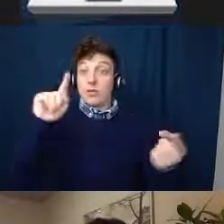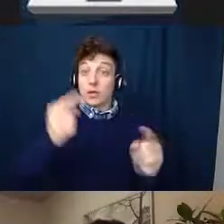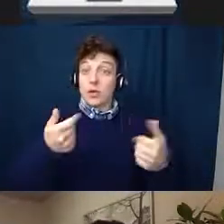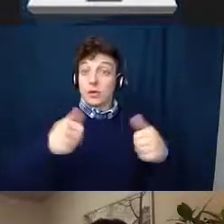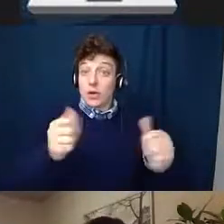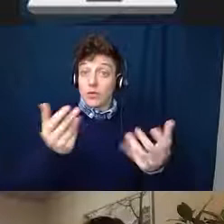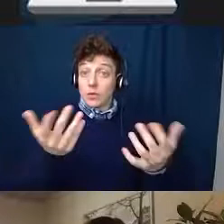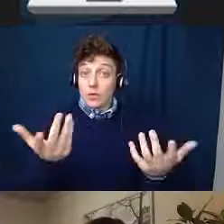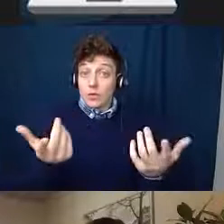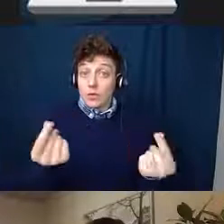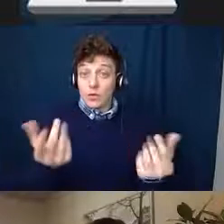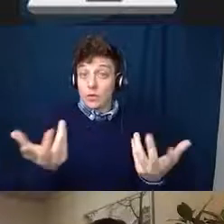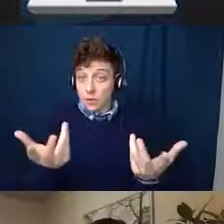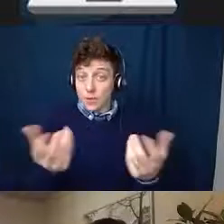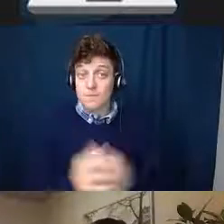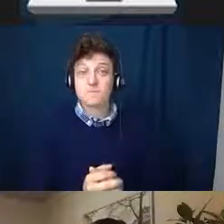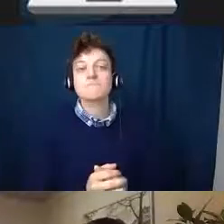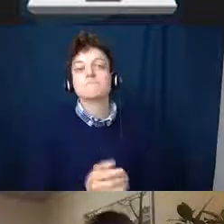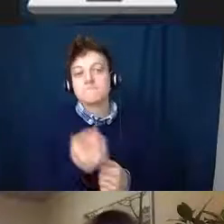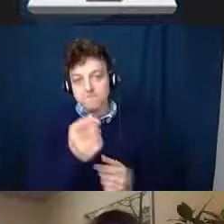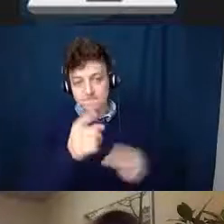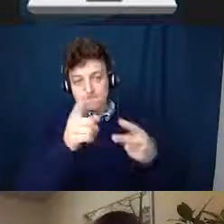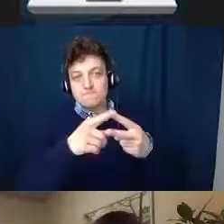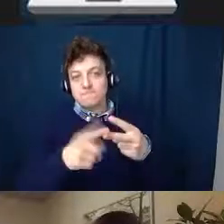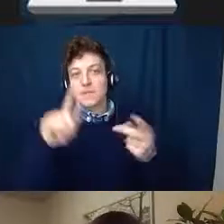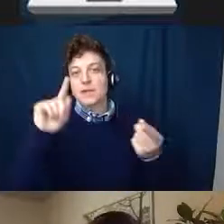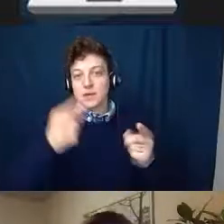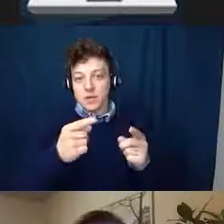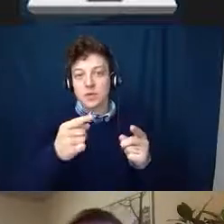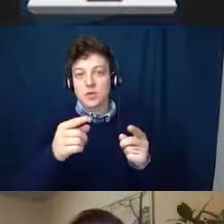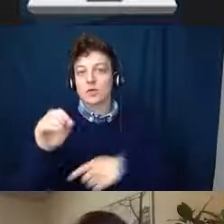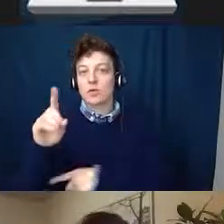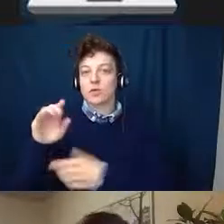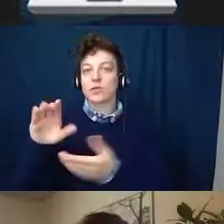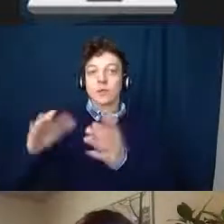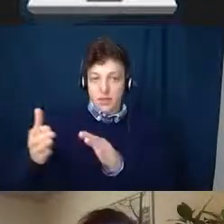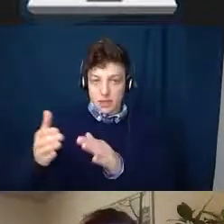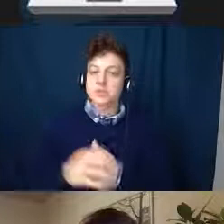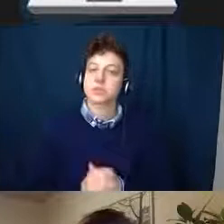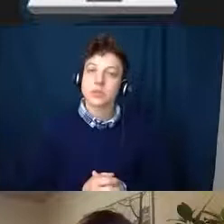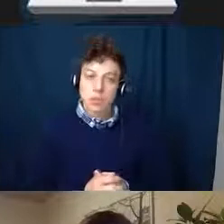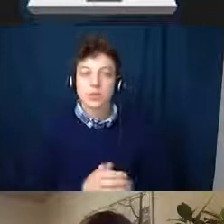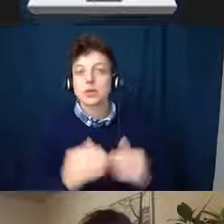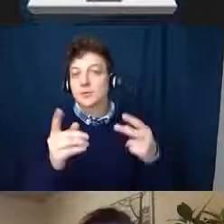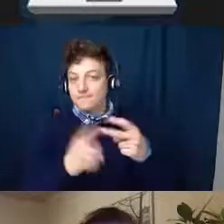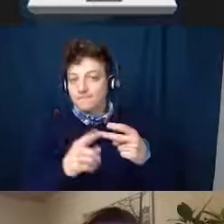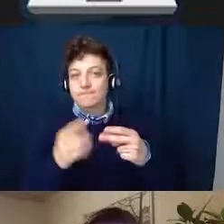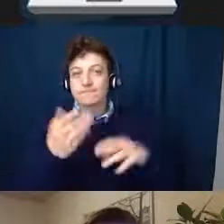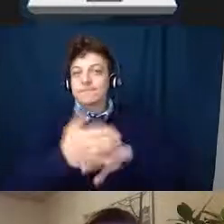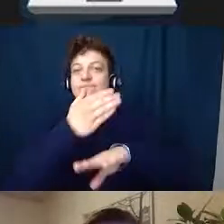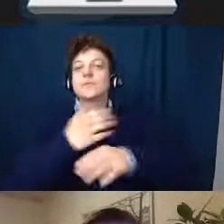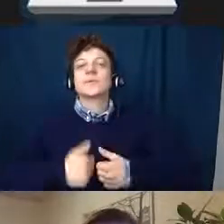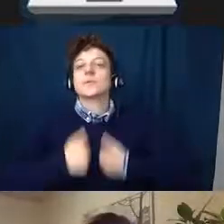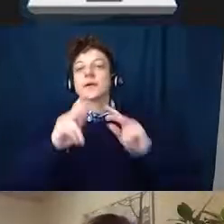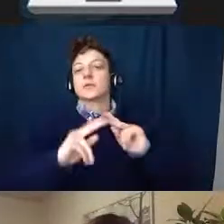it's to decrease opioid overdose deaths and really overdose deaths broadly. and to improve the lives of people who